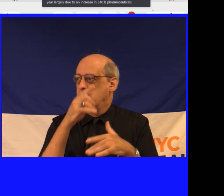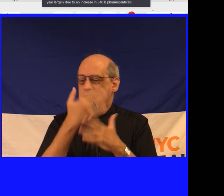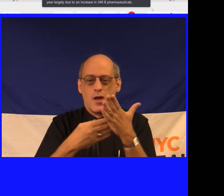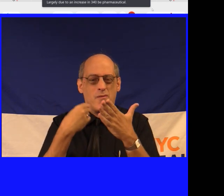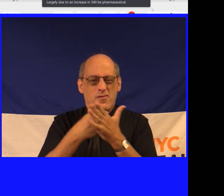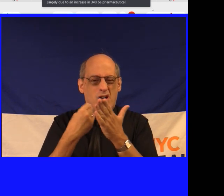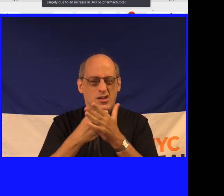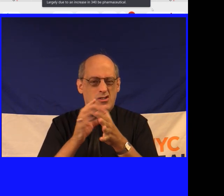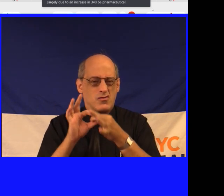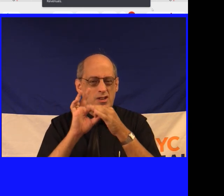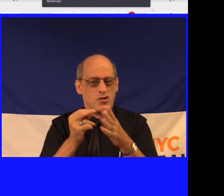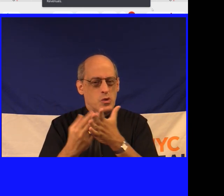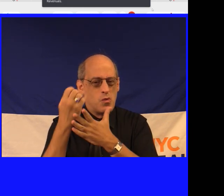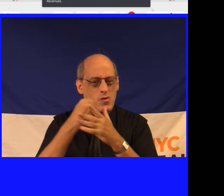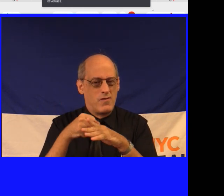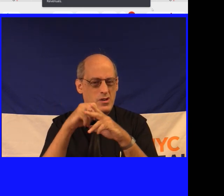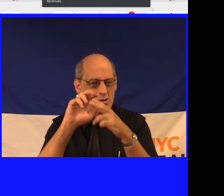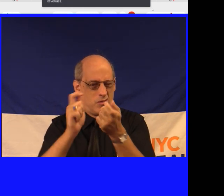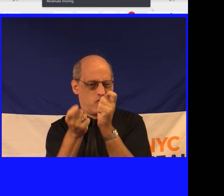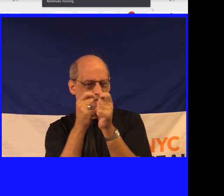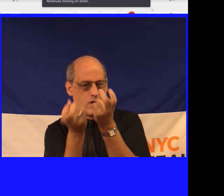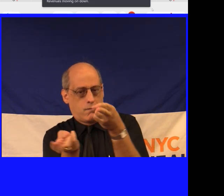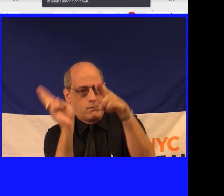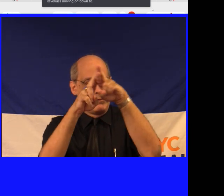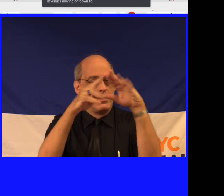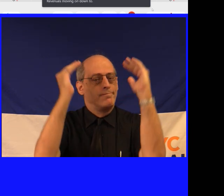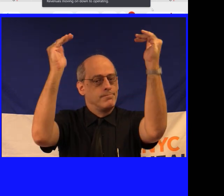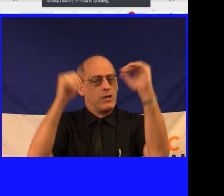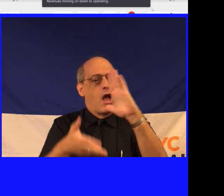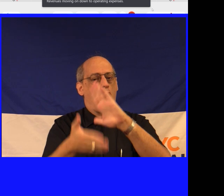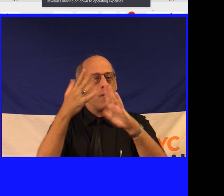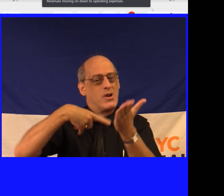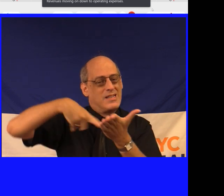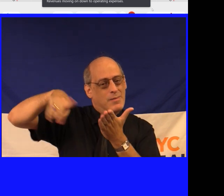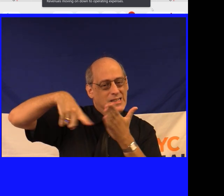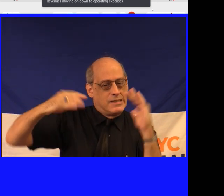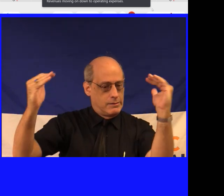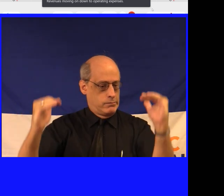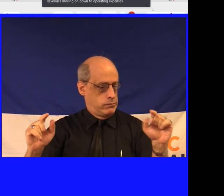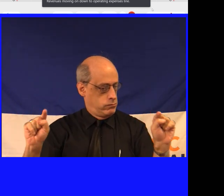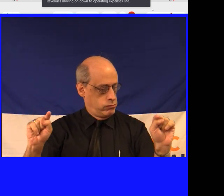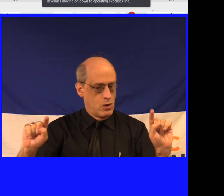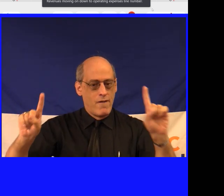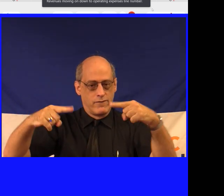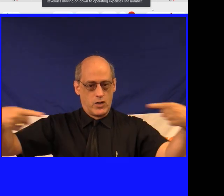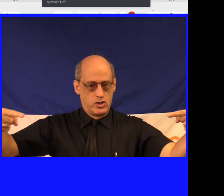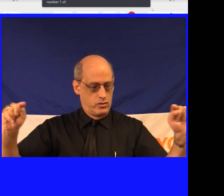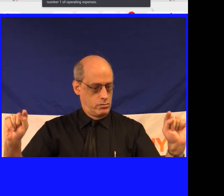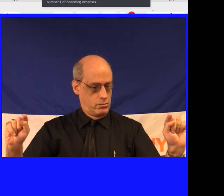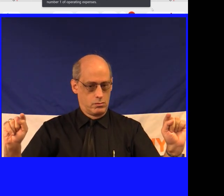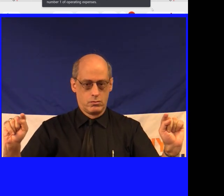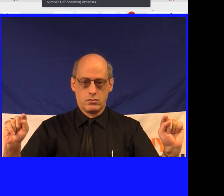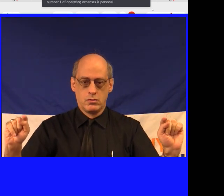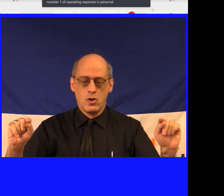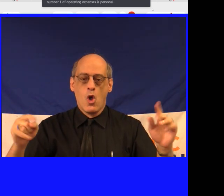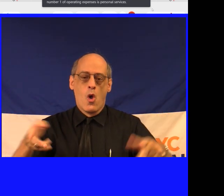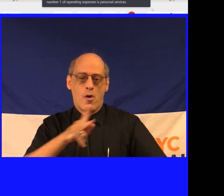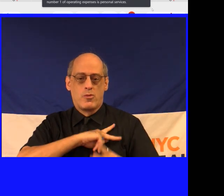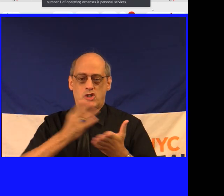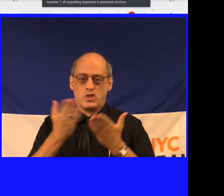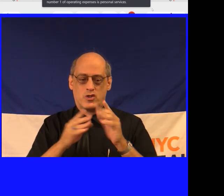revenues. Moving on down to operating expenses. Line number 1 of operating expenses is personal